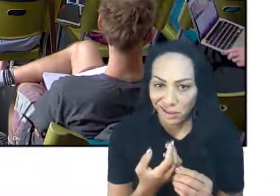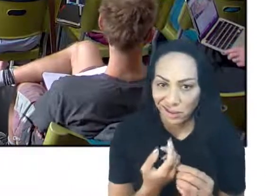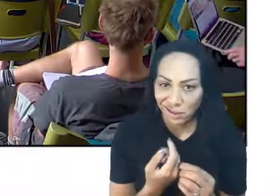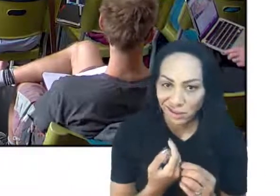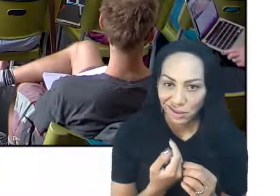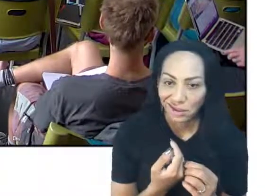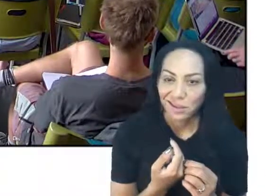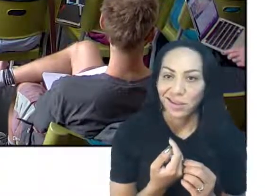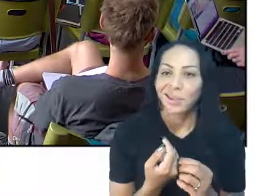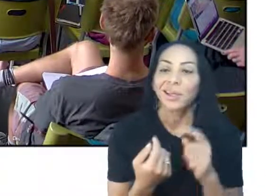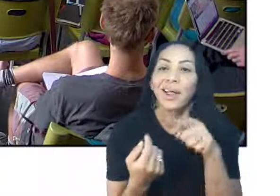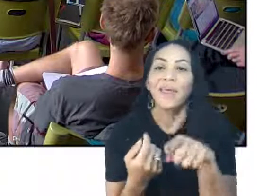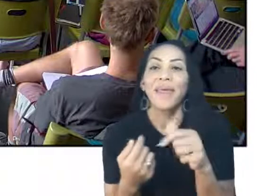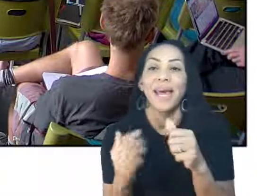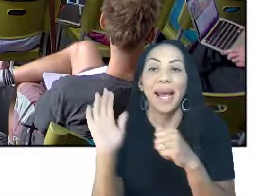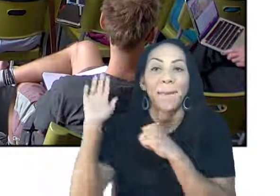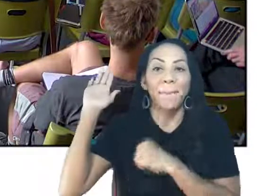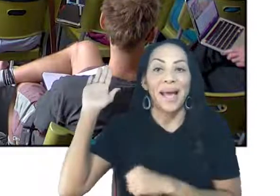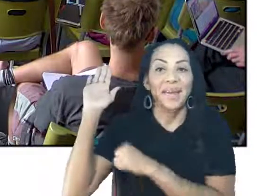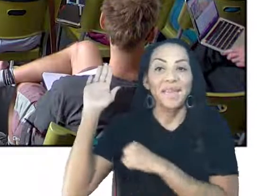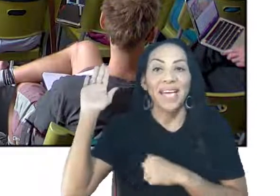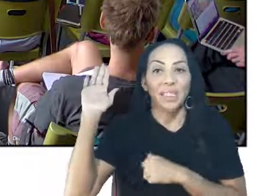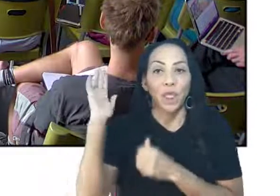the speed of motorised traffic.